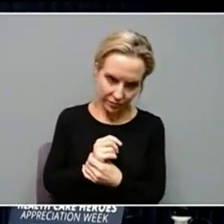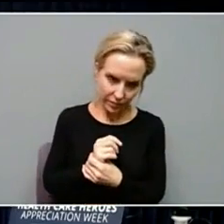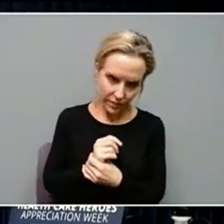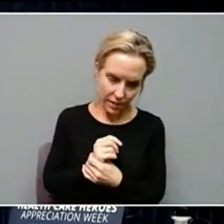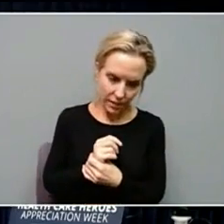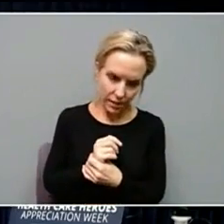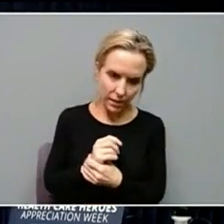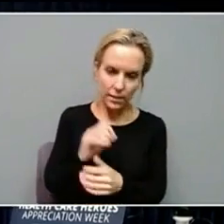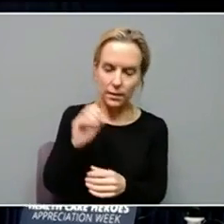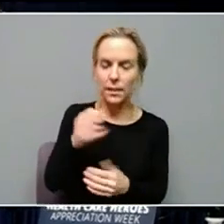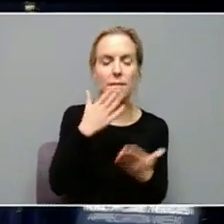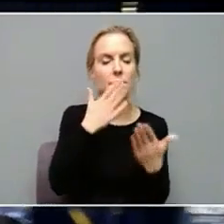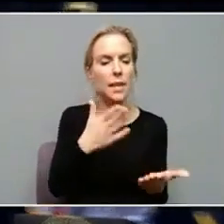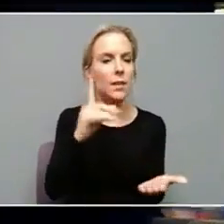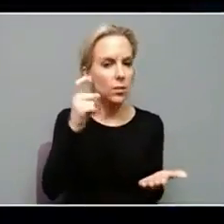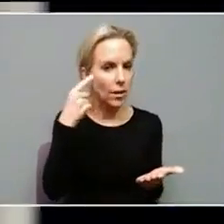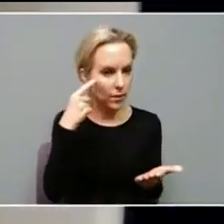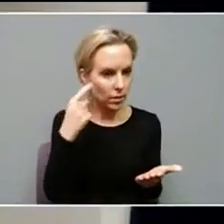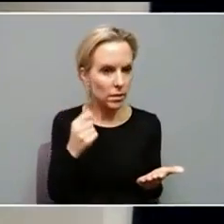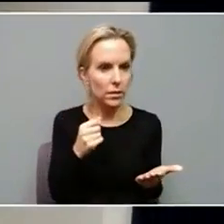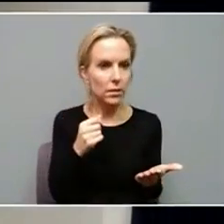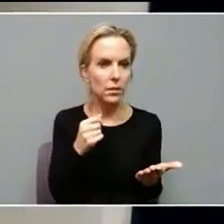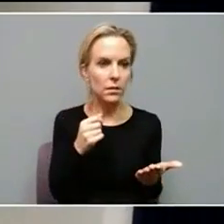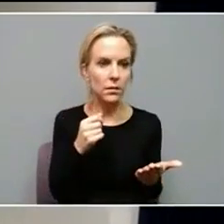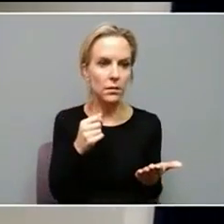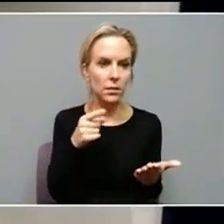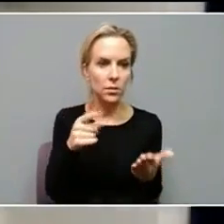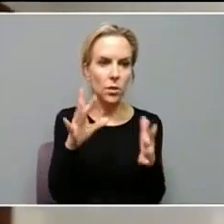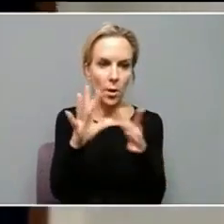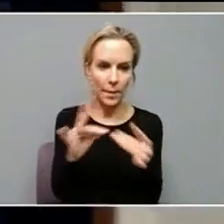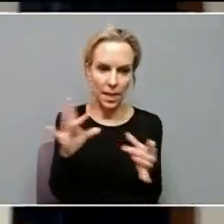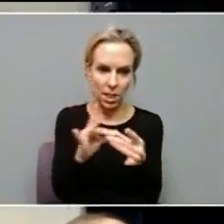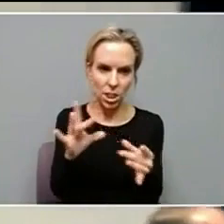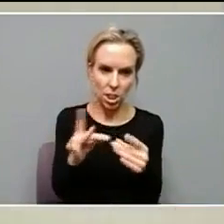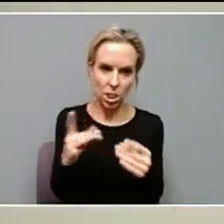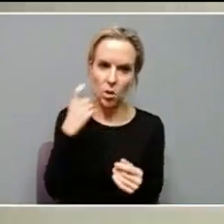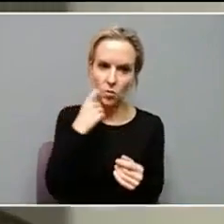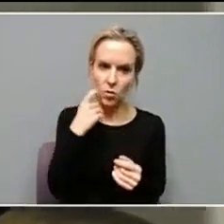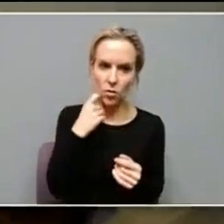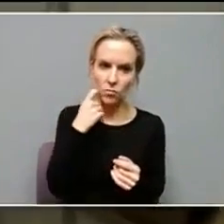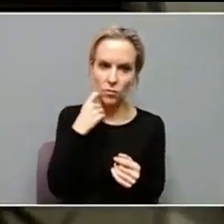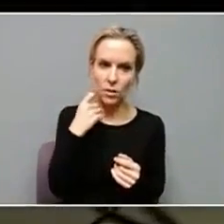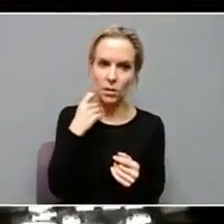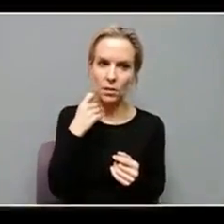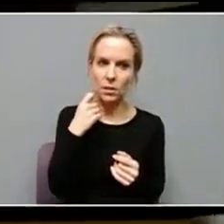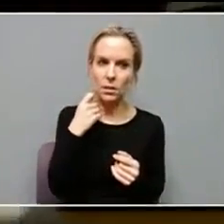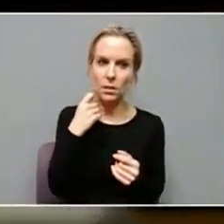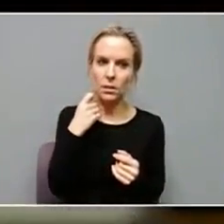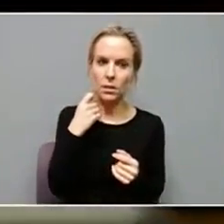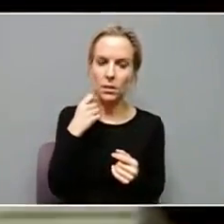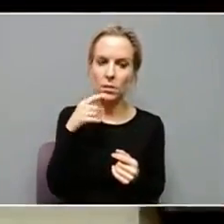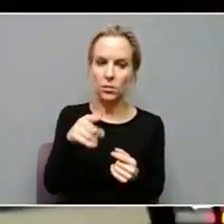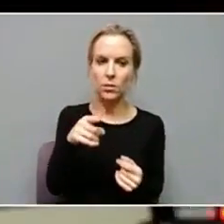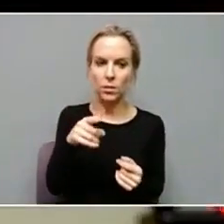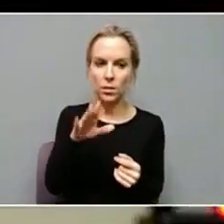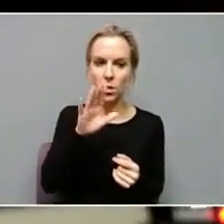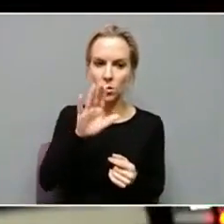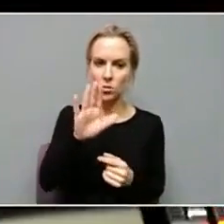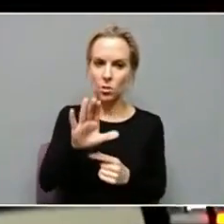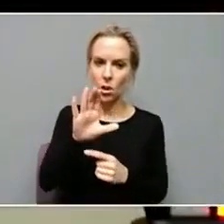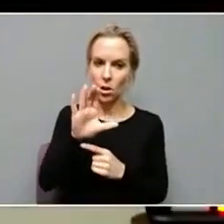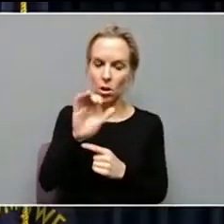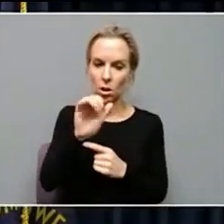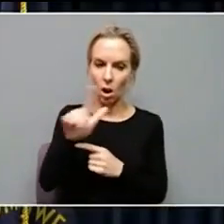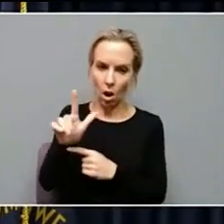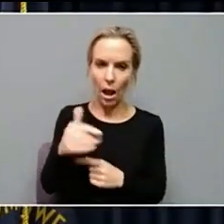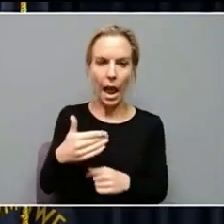Yes, thank you, Governor. You mentioned earlier in your brief that if it was your call, you would have the